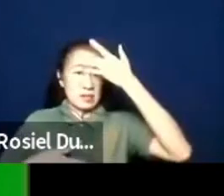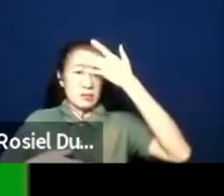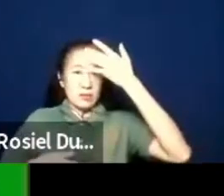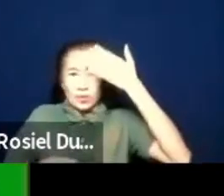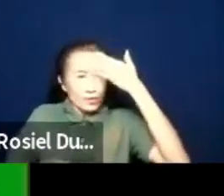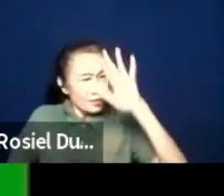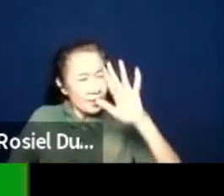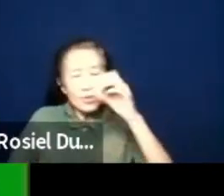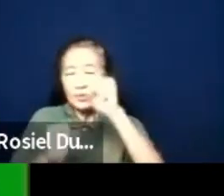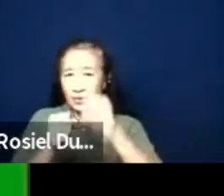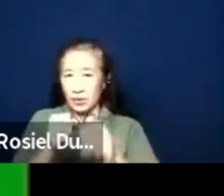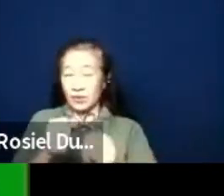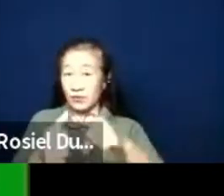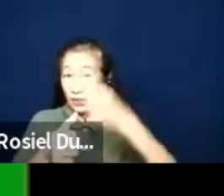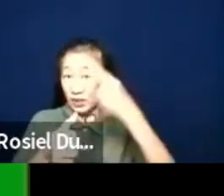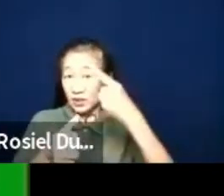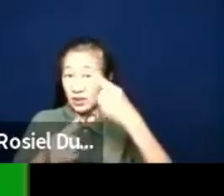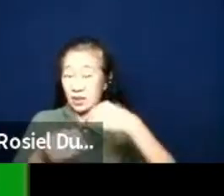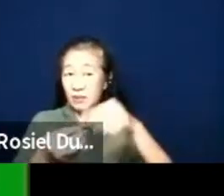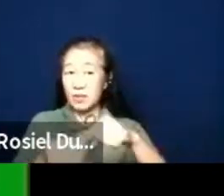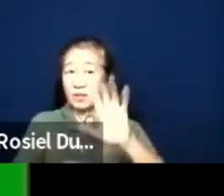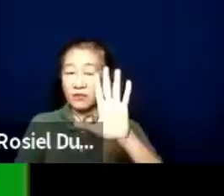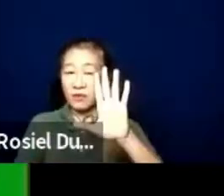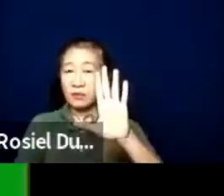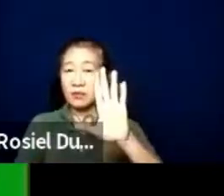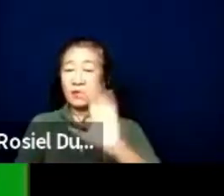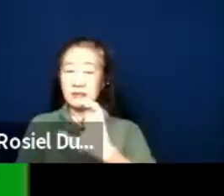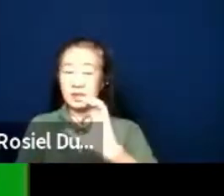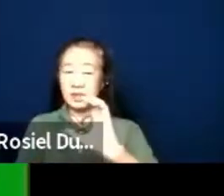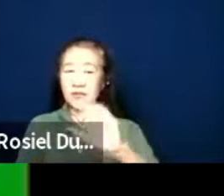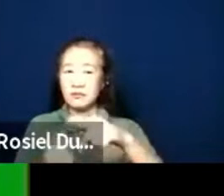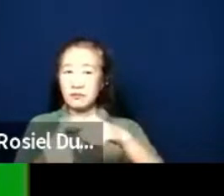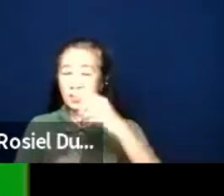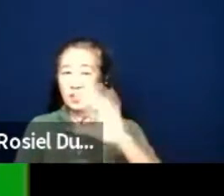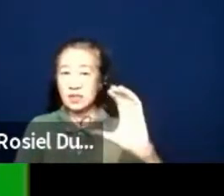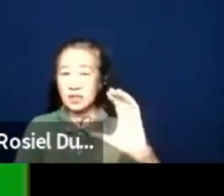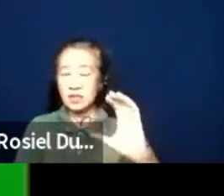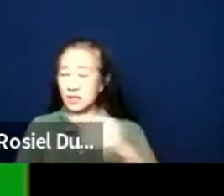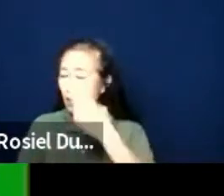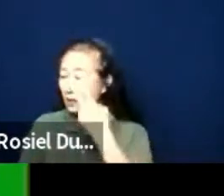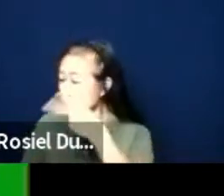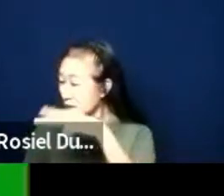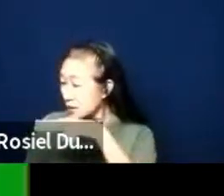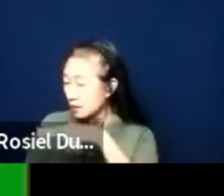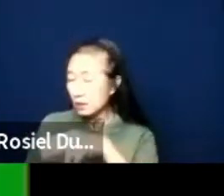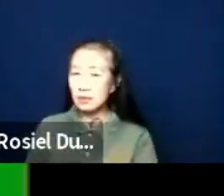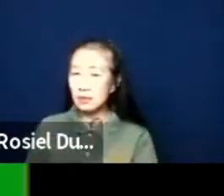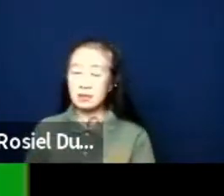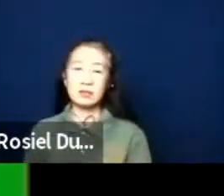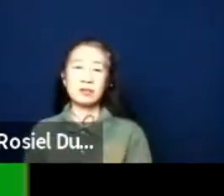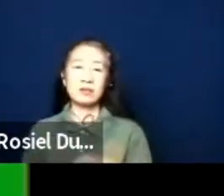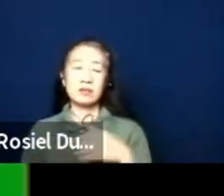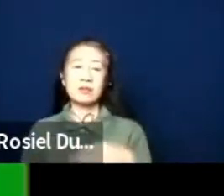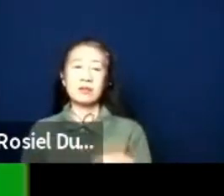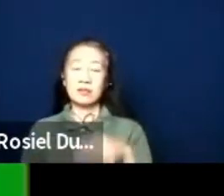Okay, so first about the 5 C's. The first C is check. The next